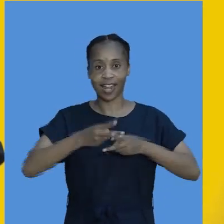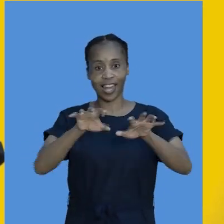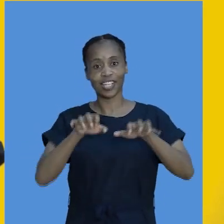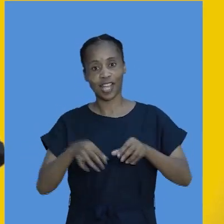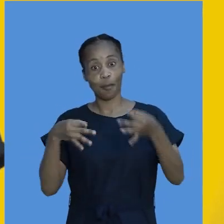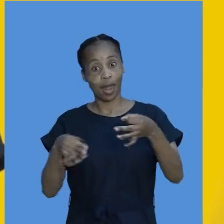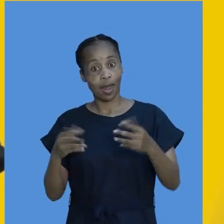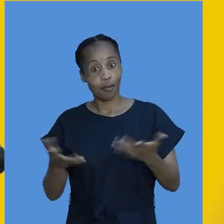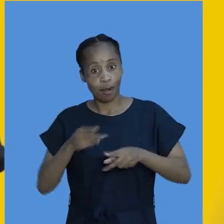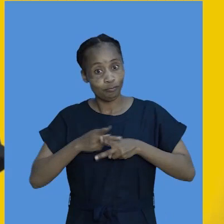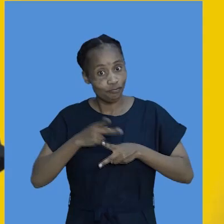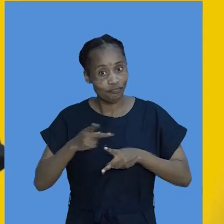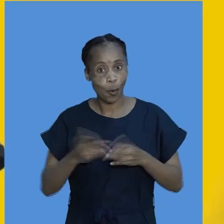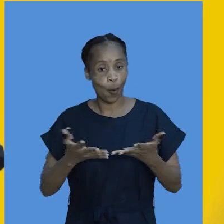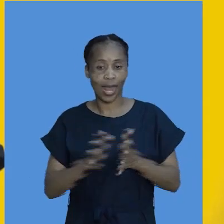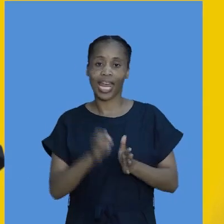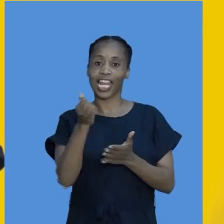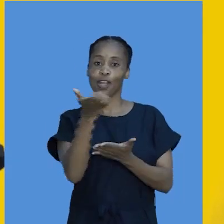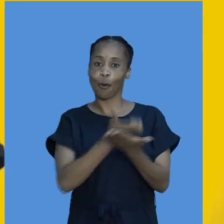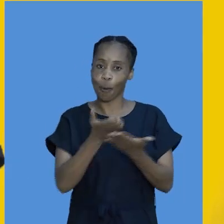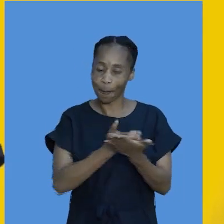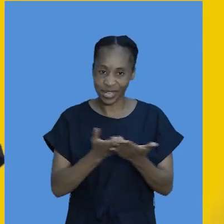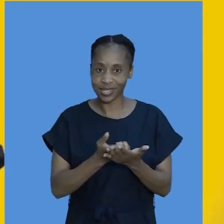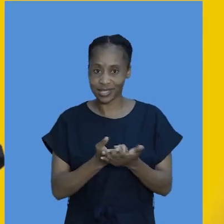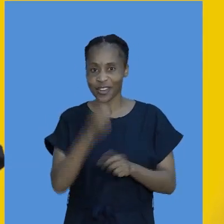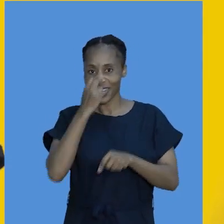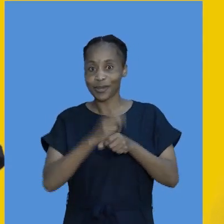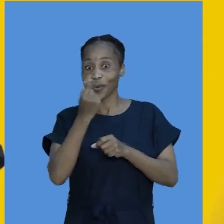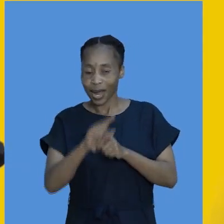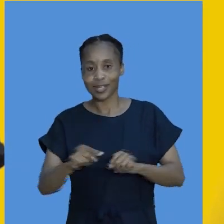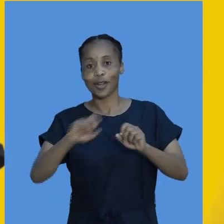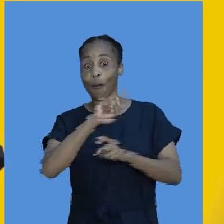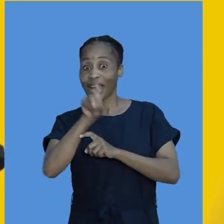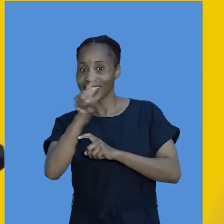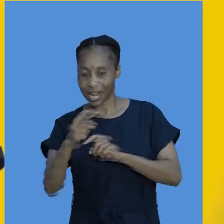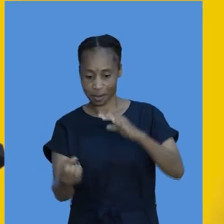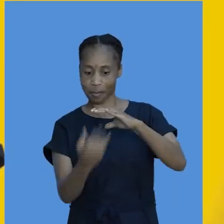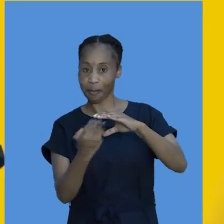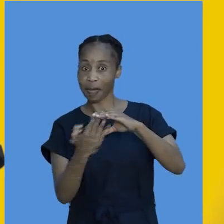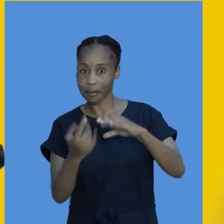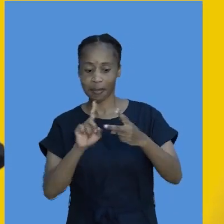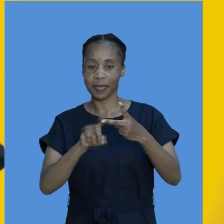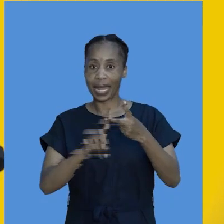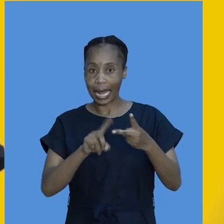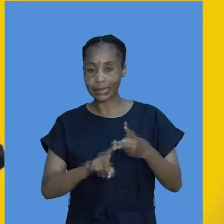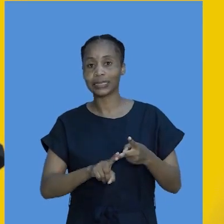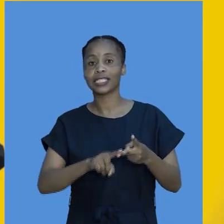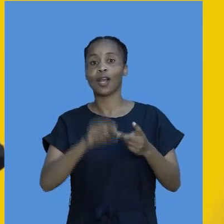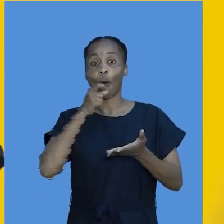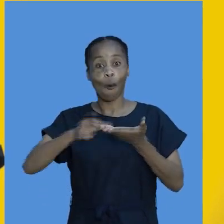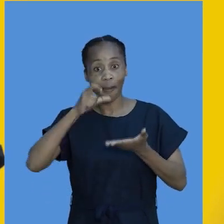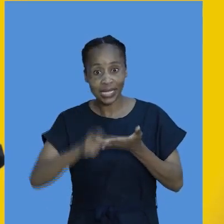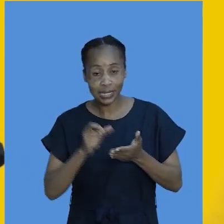economics. All you need to do to send your questions and comments through to us is search for Wazomatrix on all social